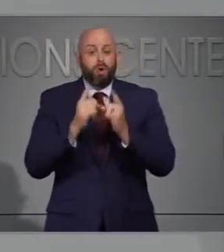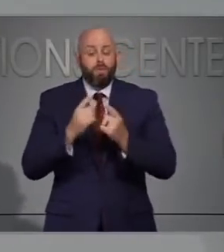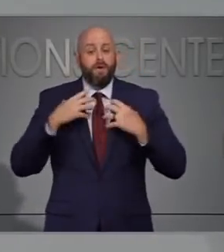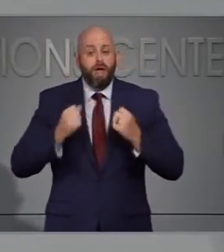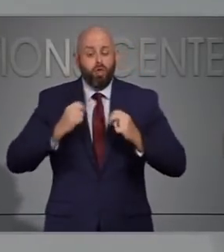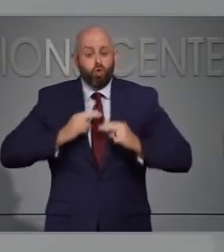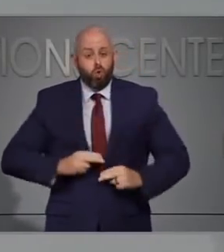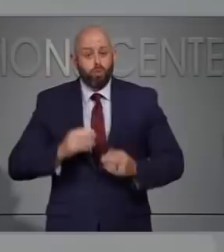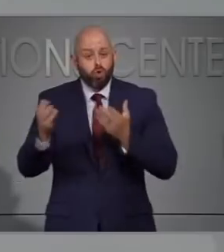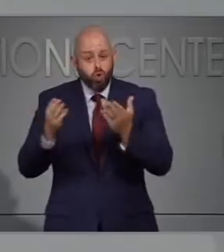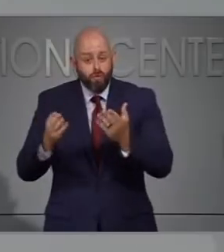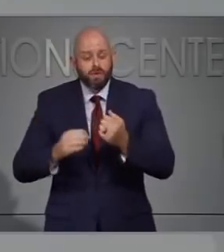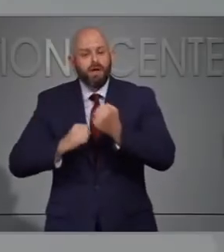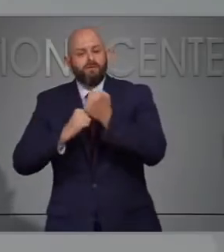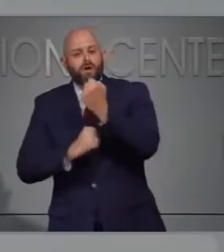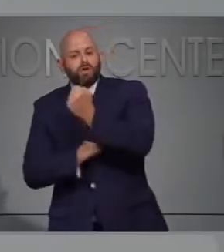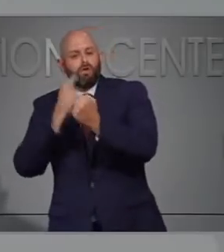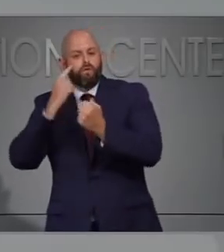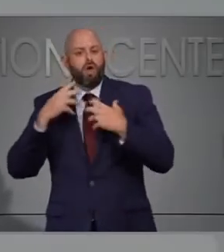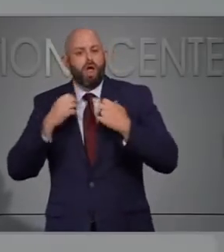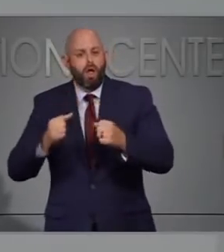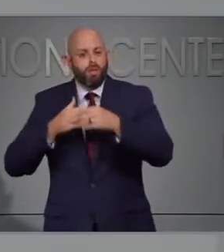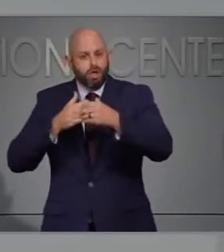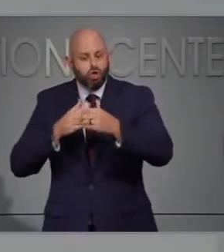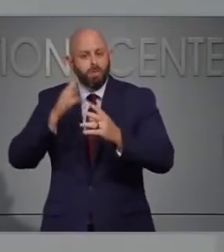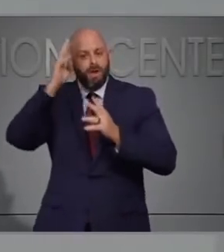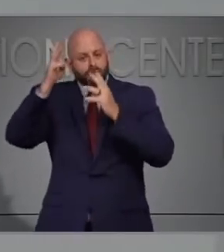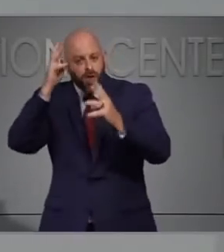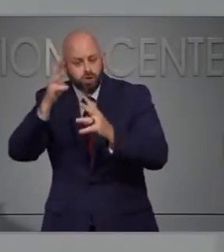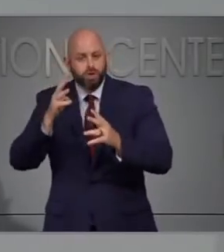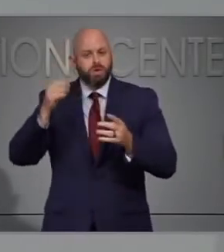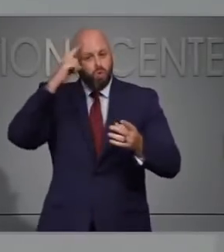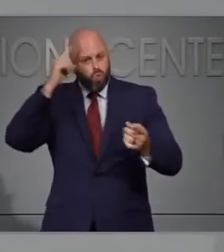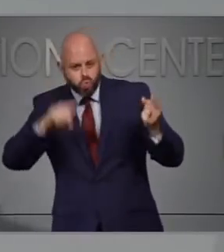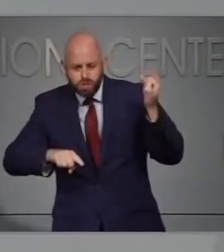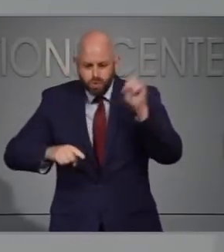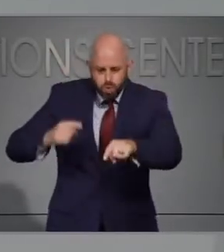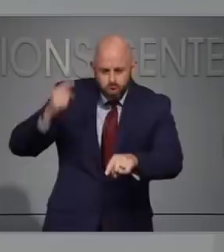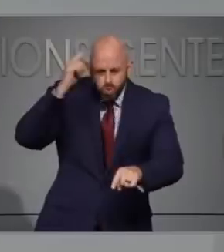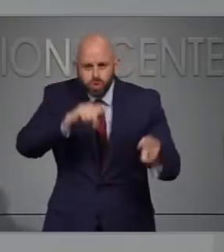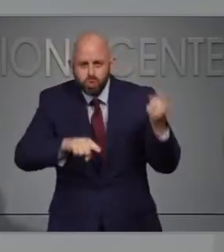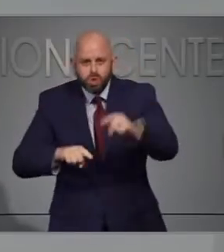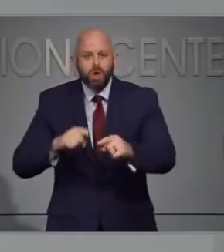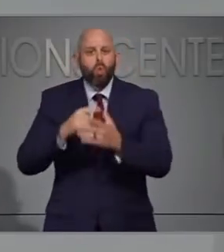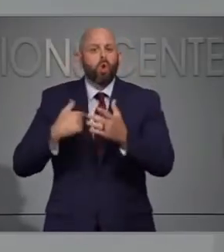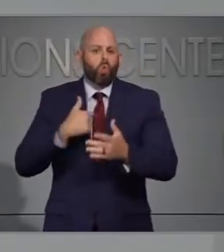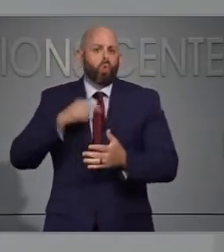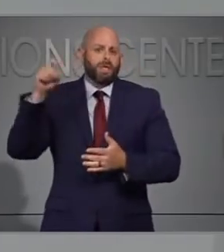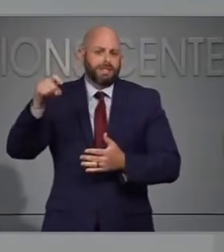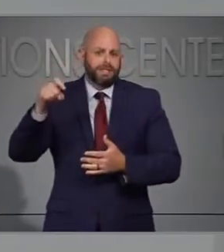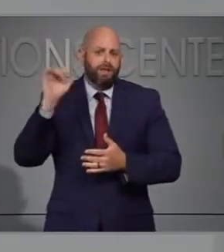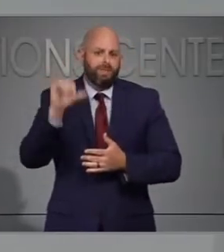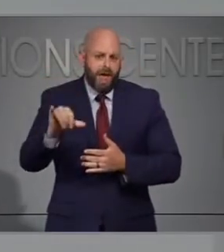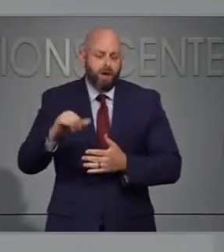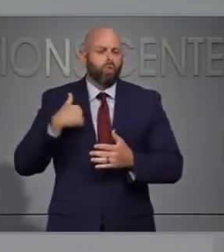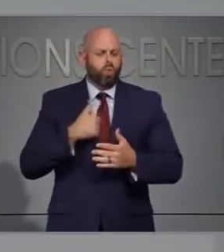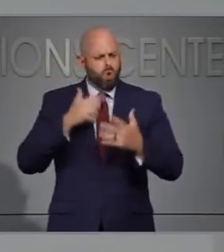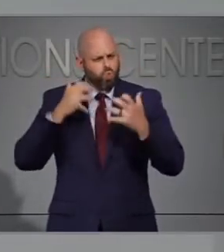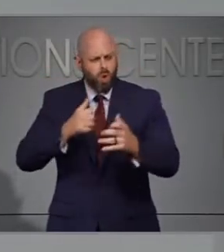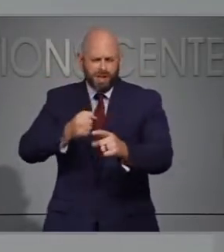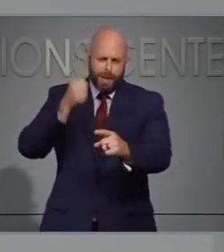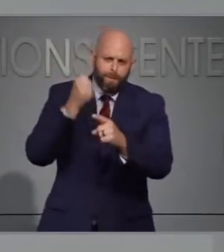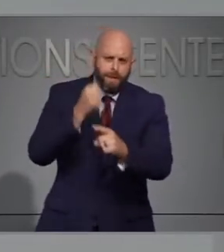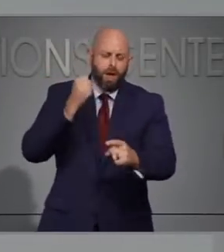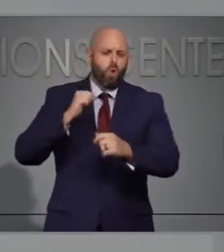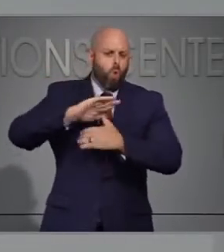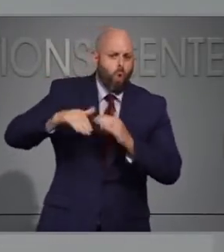Services and the Foundation for Health Leadership and Innovation had an understanding of what the community desired to make a positive impact for